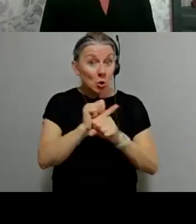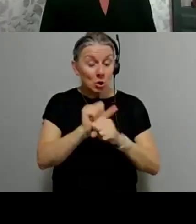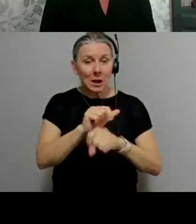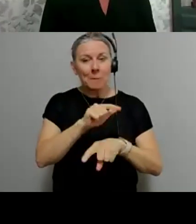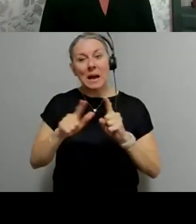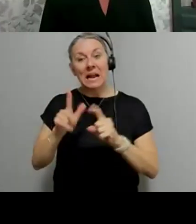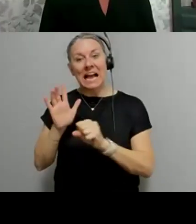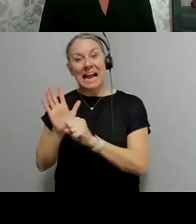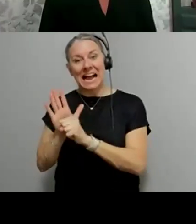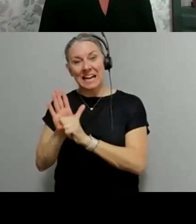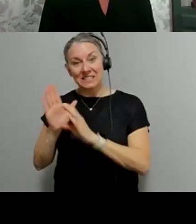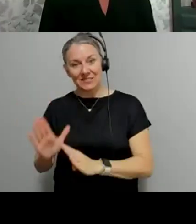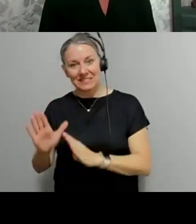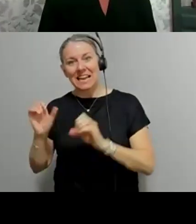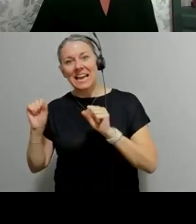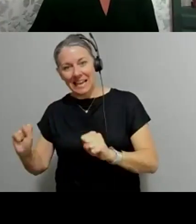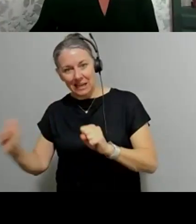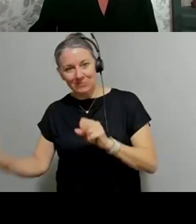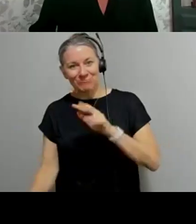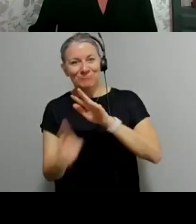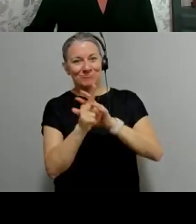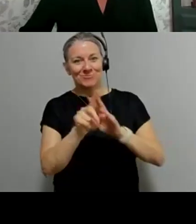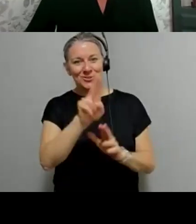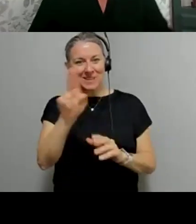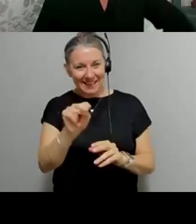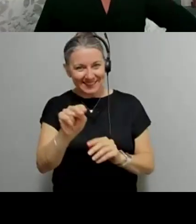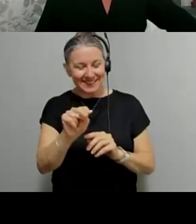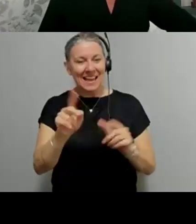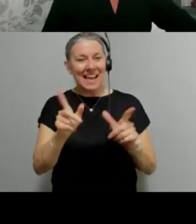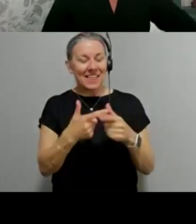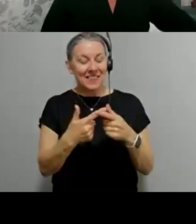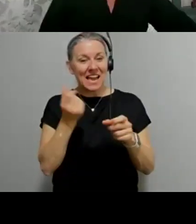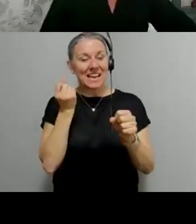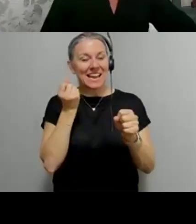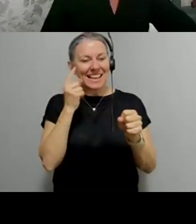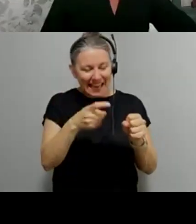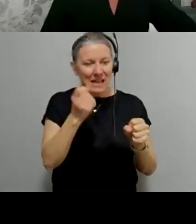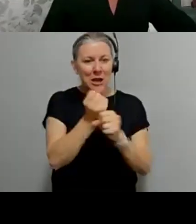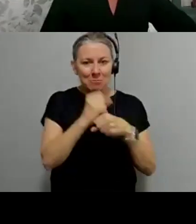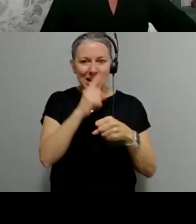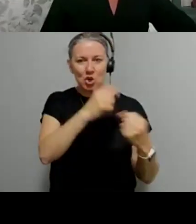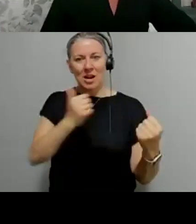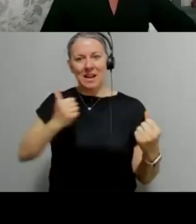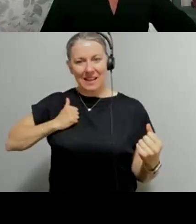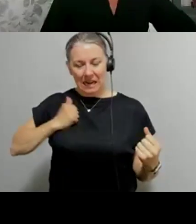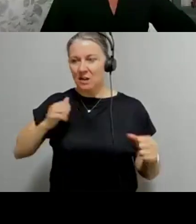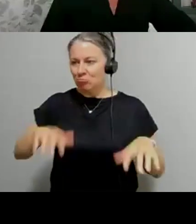United Nations. Every 5 years, there's a review. And I've seen that review used very effectively by Indigenous